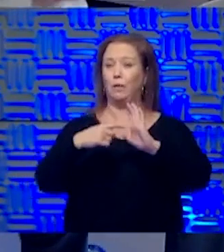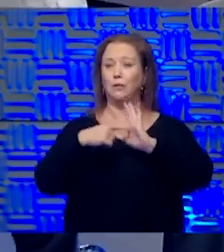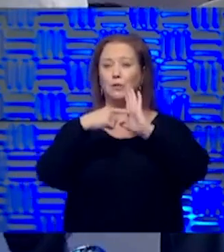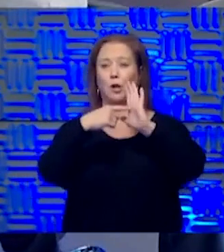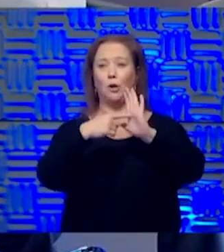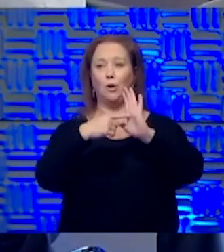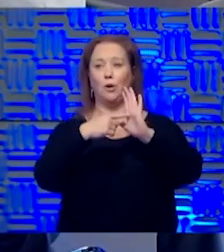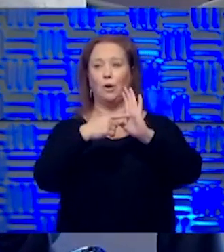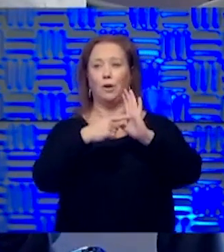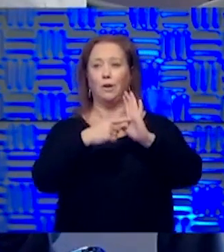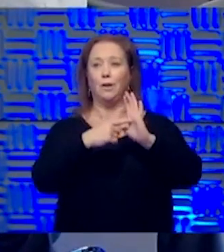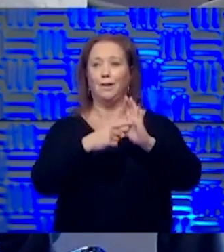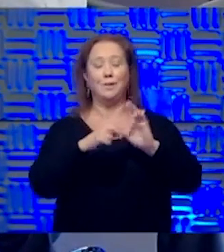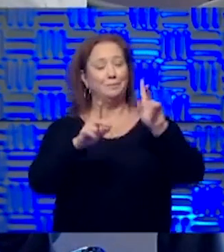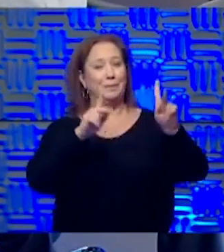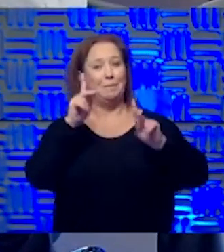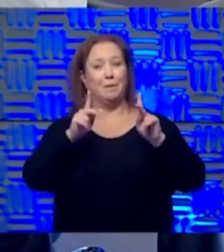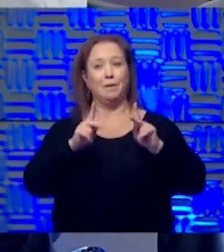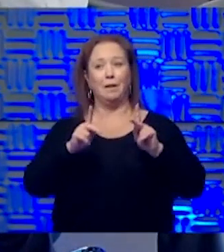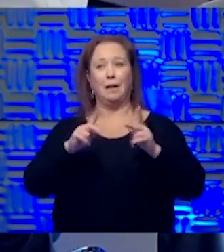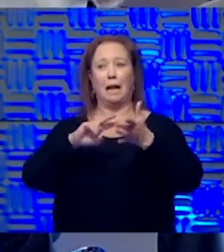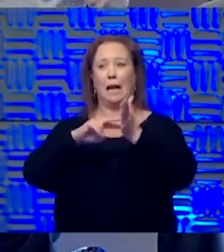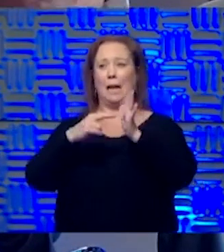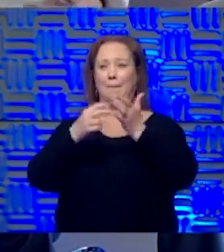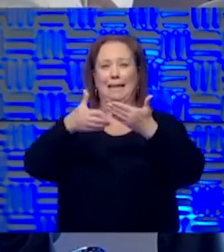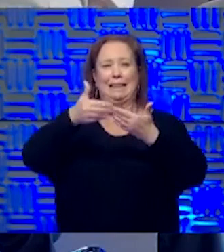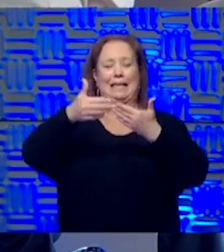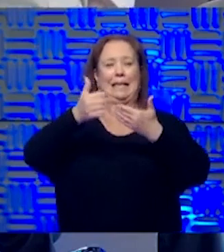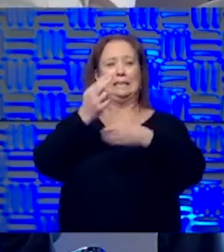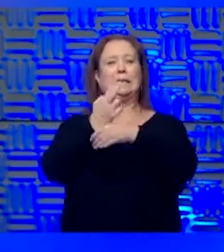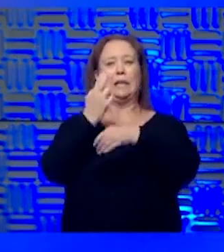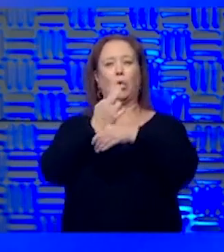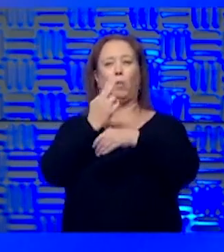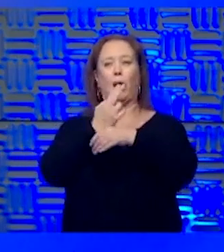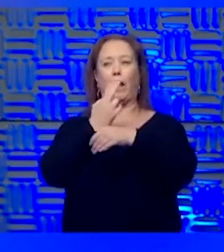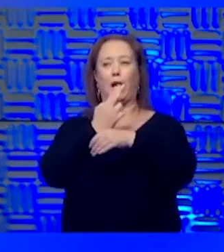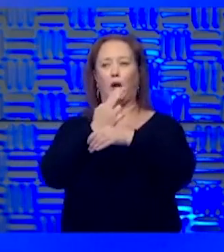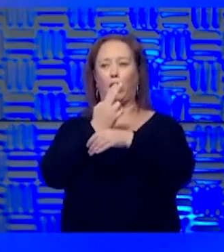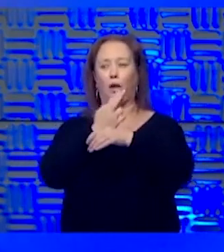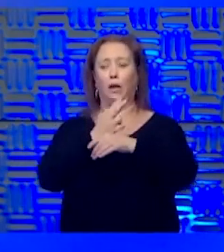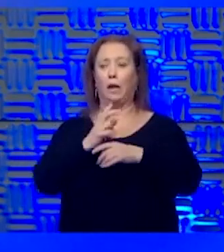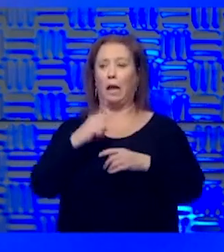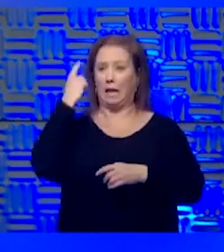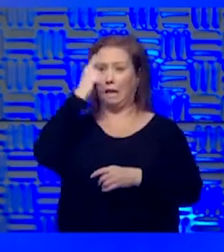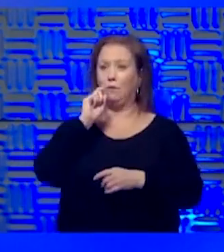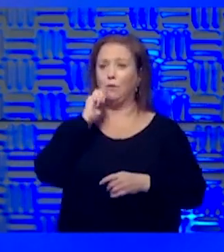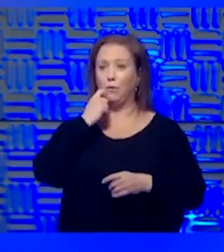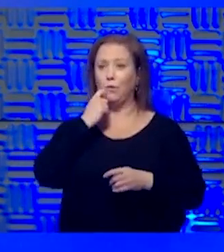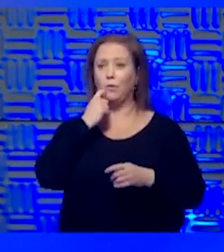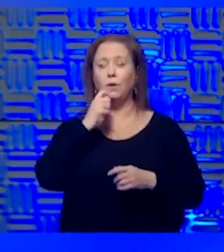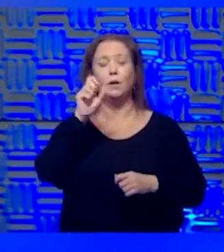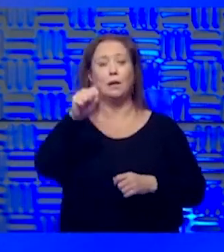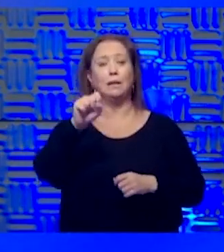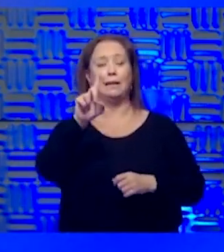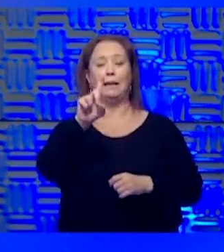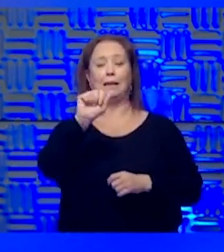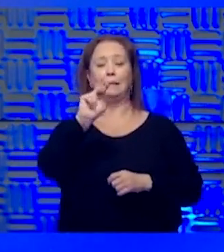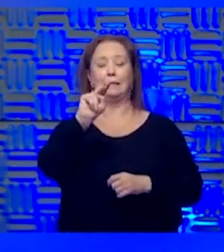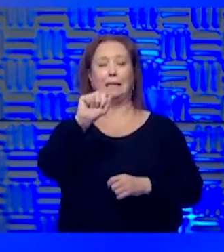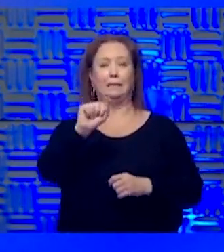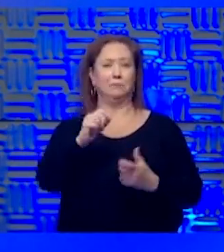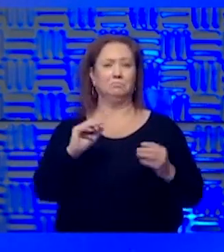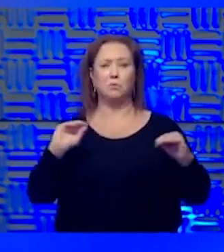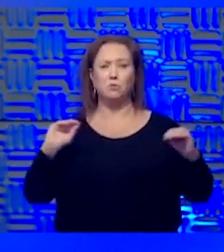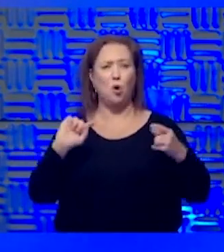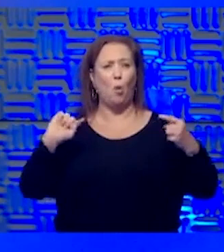them. Show our folks. I mean, they're easy to wear, and you look cool. Like Dana says, there's no